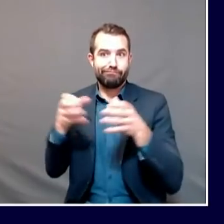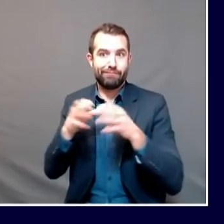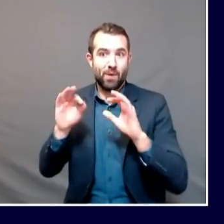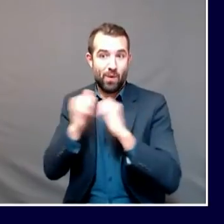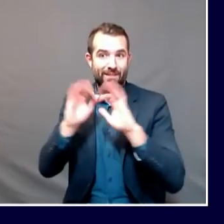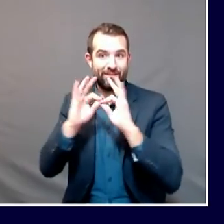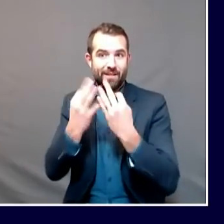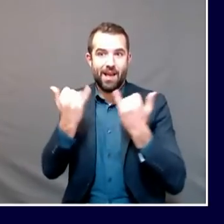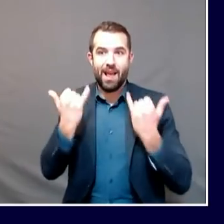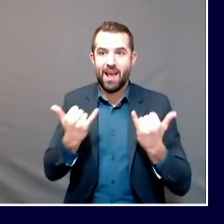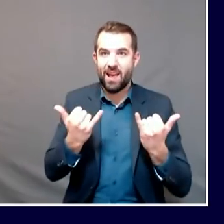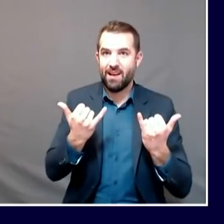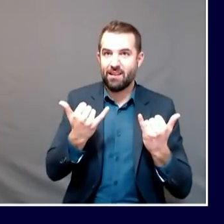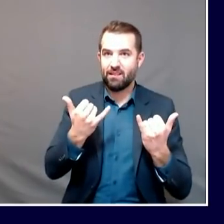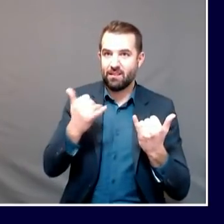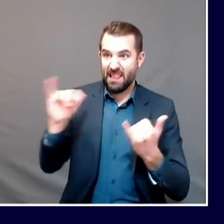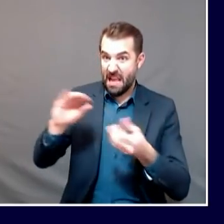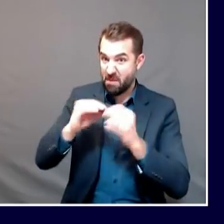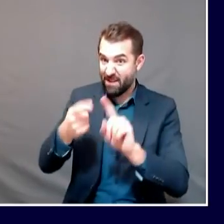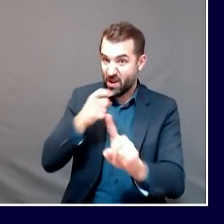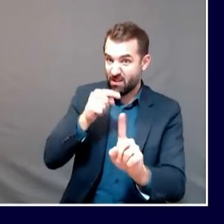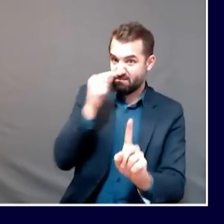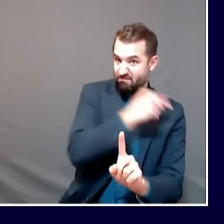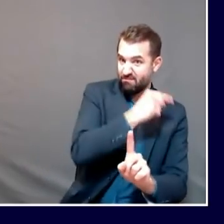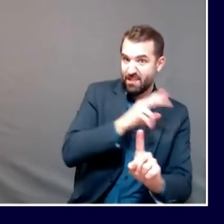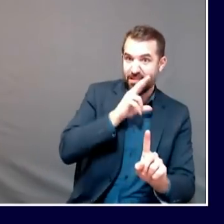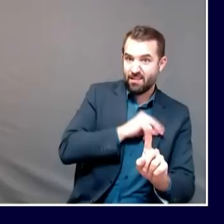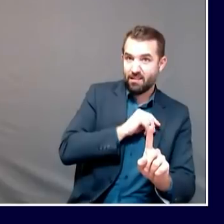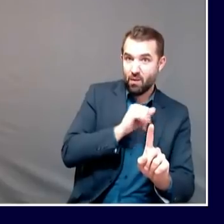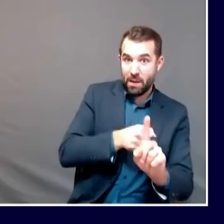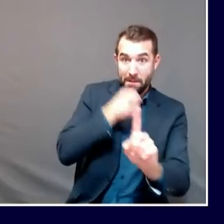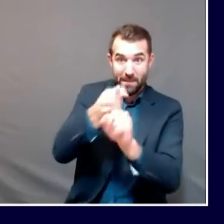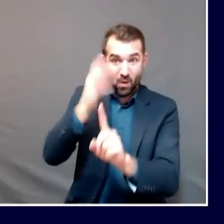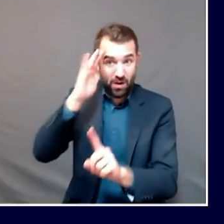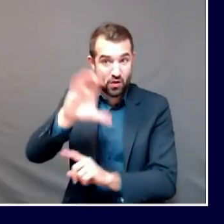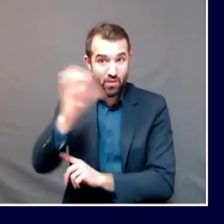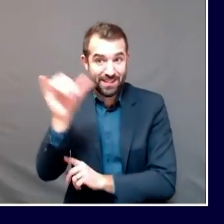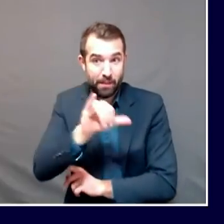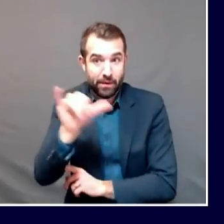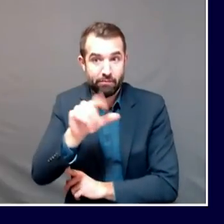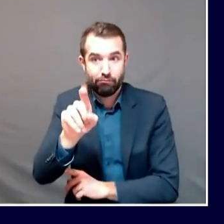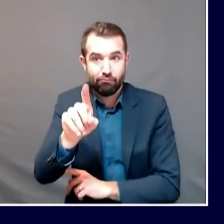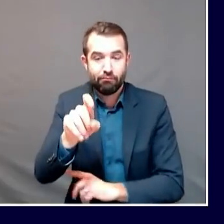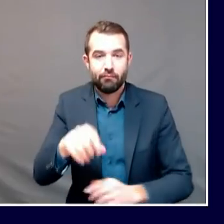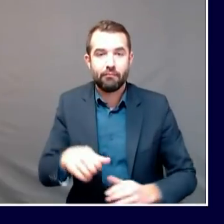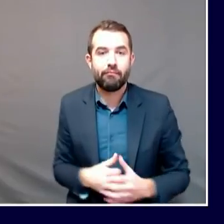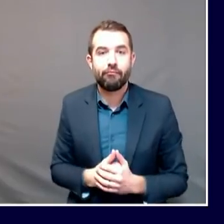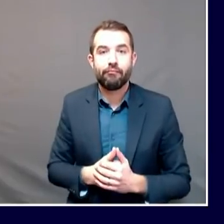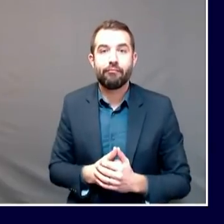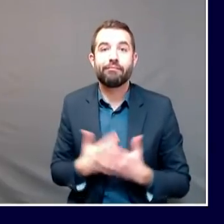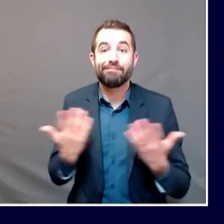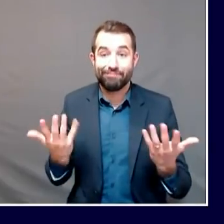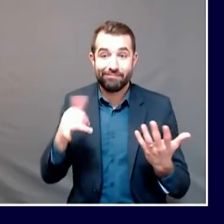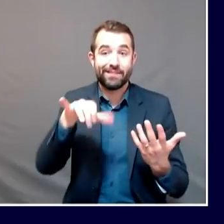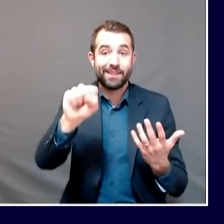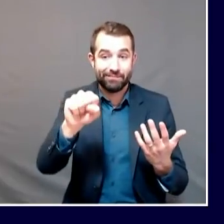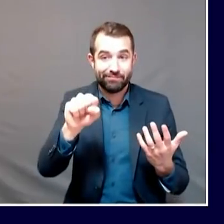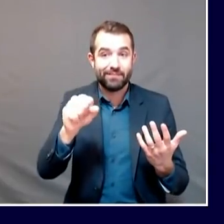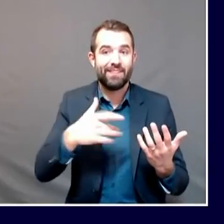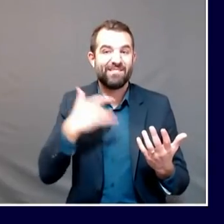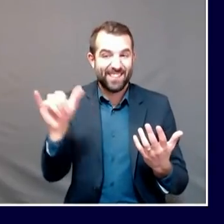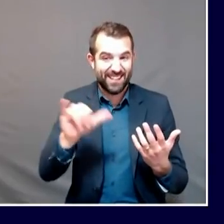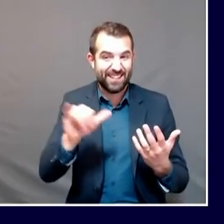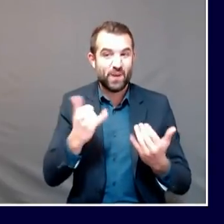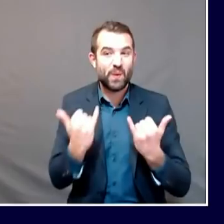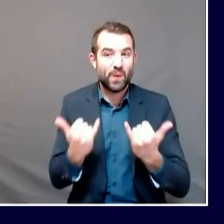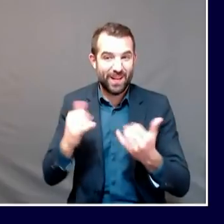upcoming holiday do to case numbers? So Bob, I think we are squarely seeing the effects of transmission that occurred in